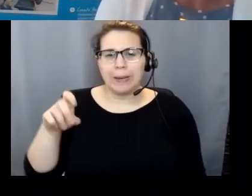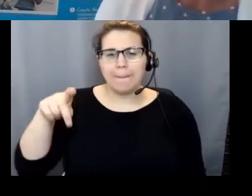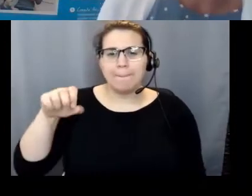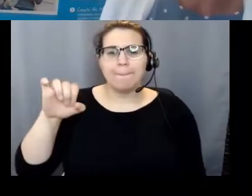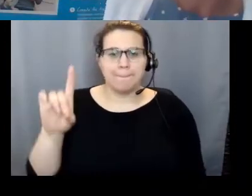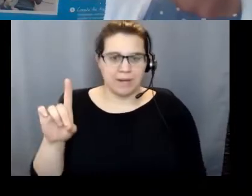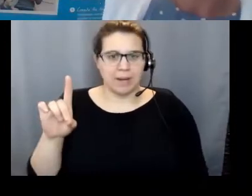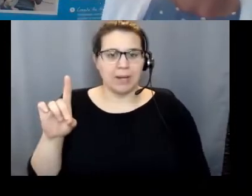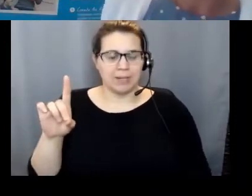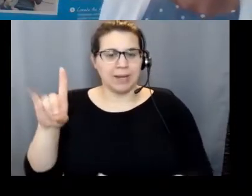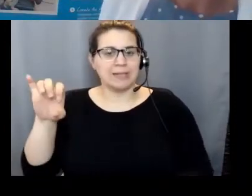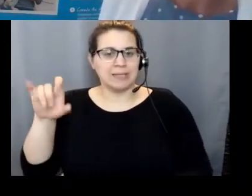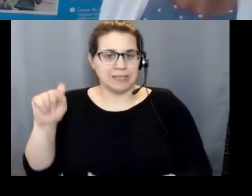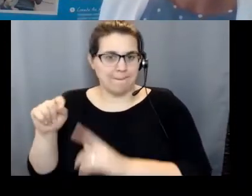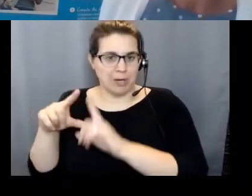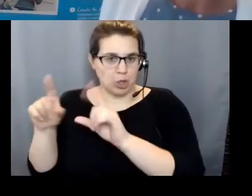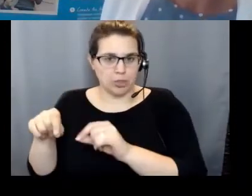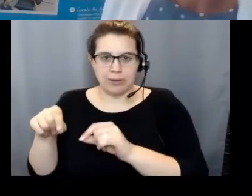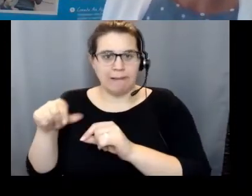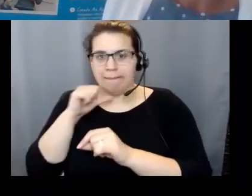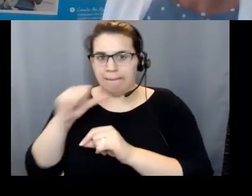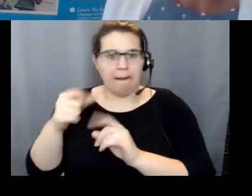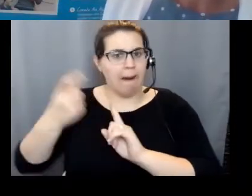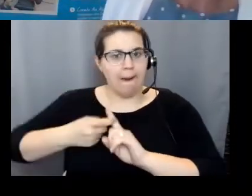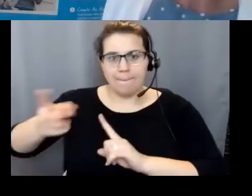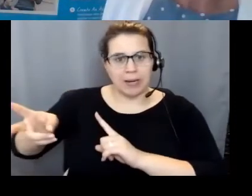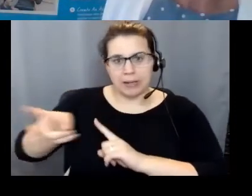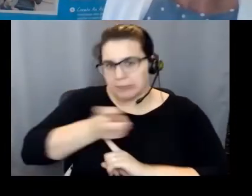don't automatically pull from the Stable account.